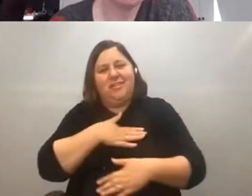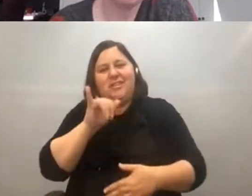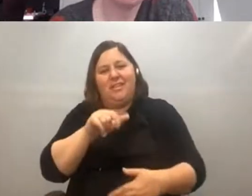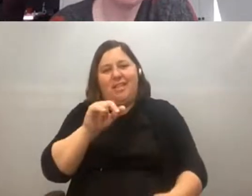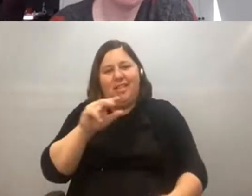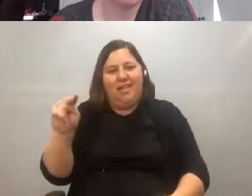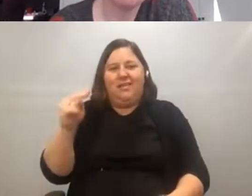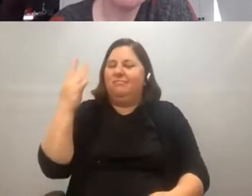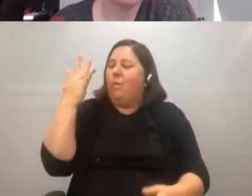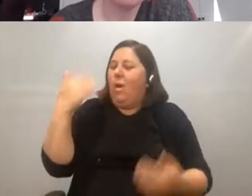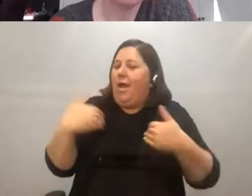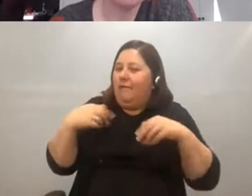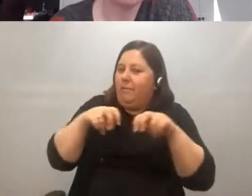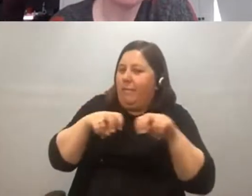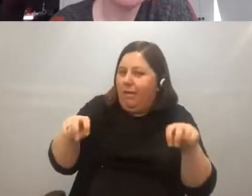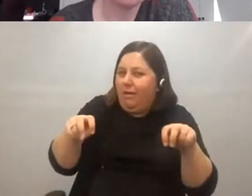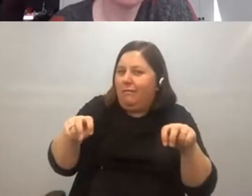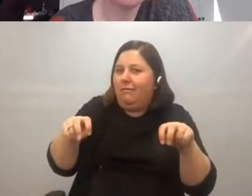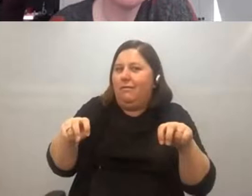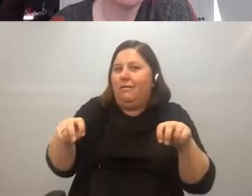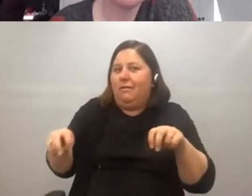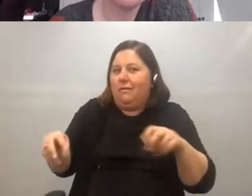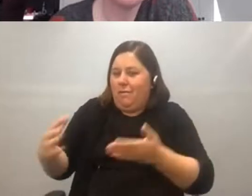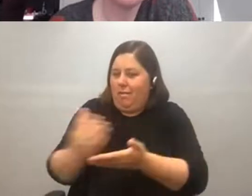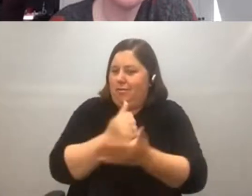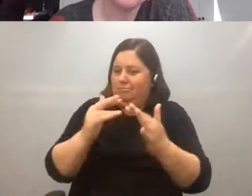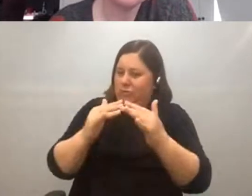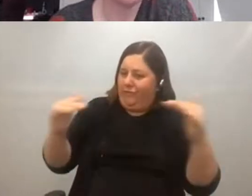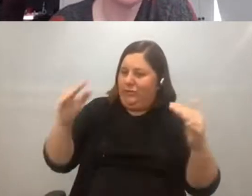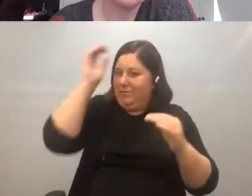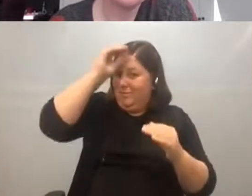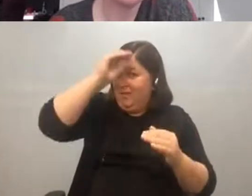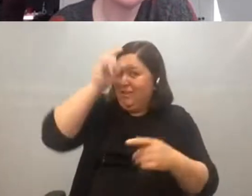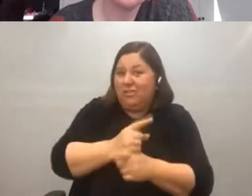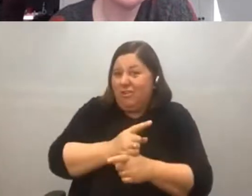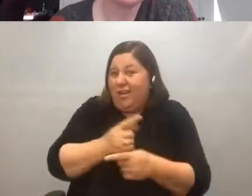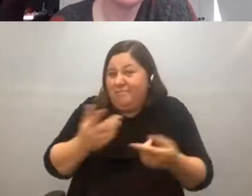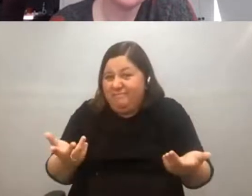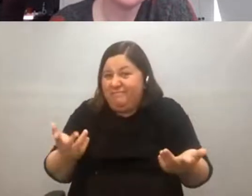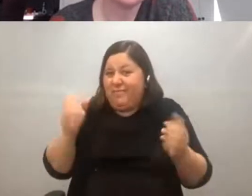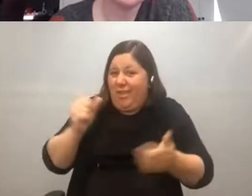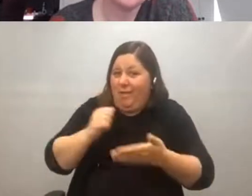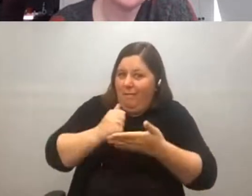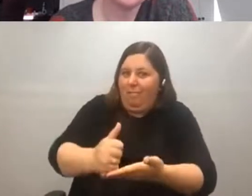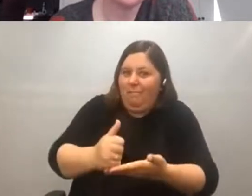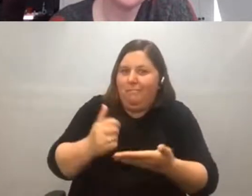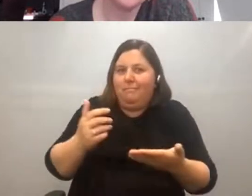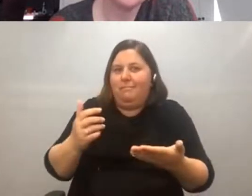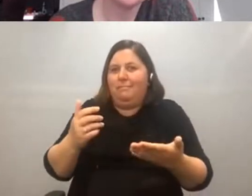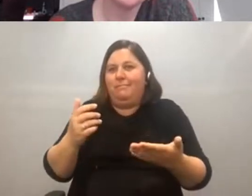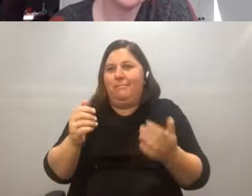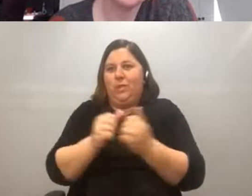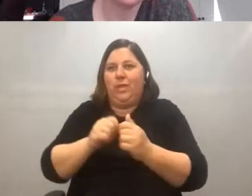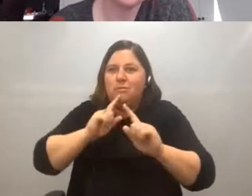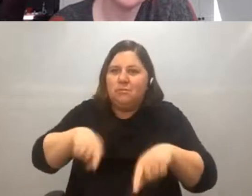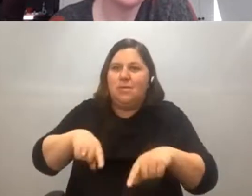is why we have a panel because we've got it we're collecting a diversity of opinions right um that can help um respond and offer